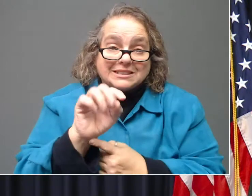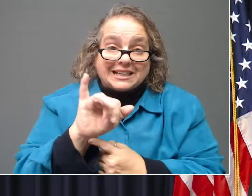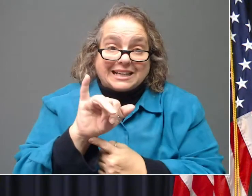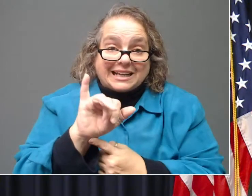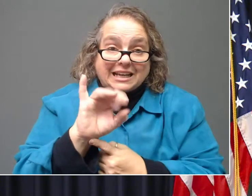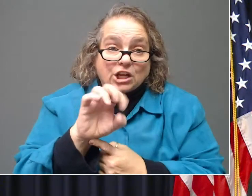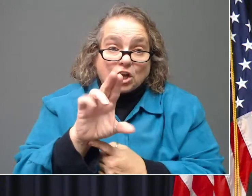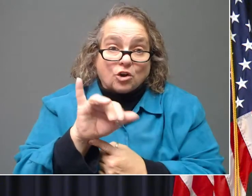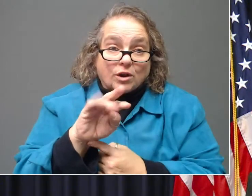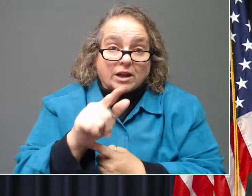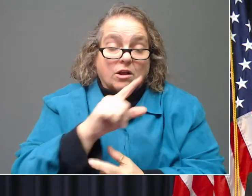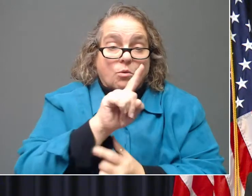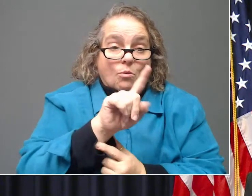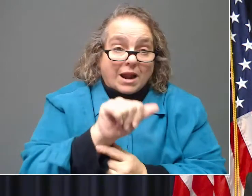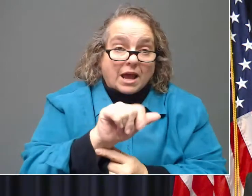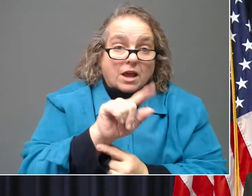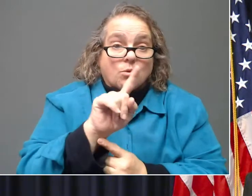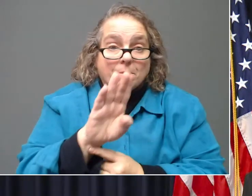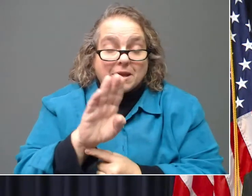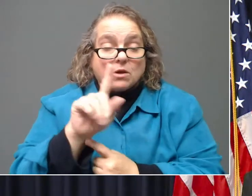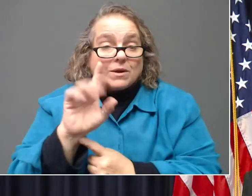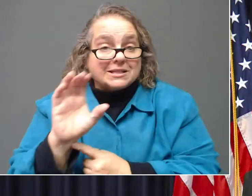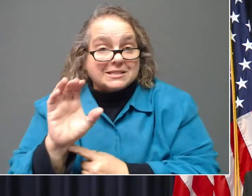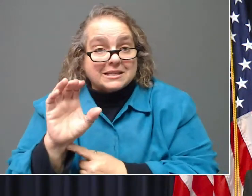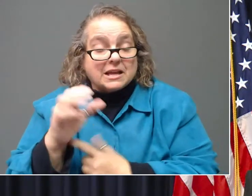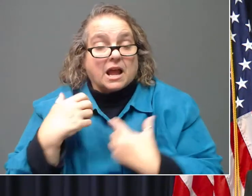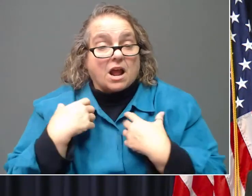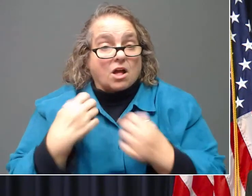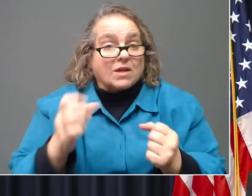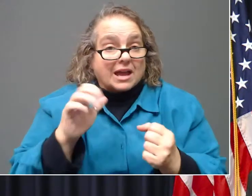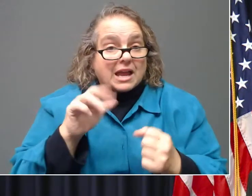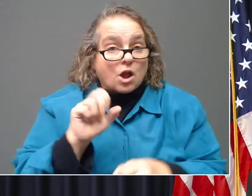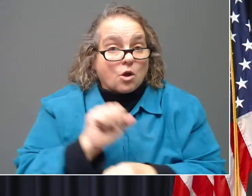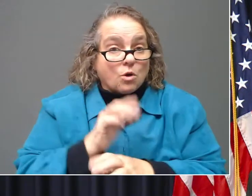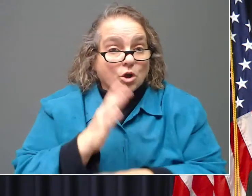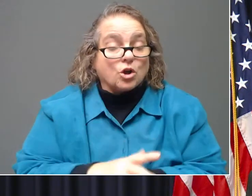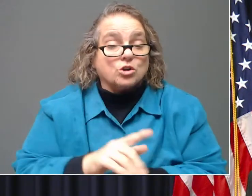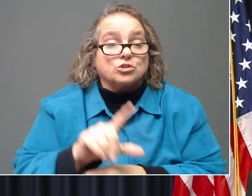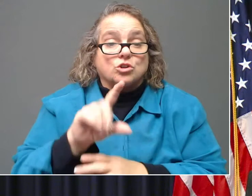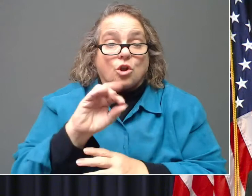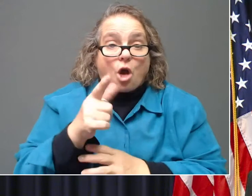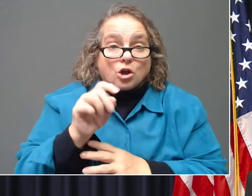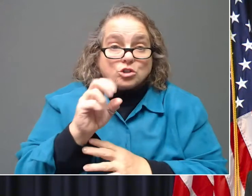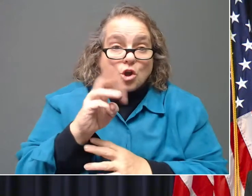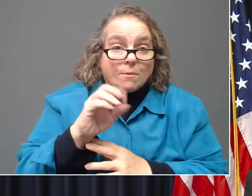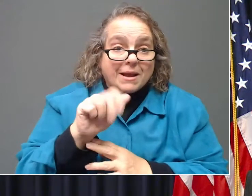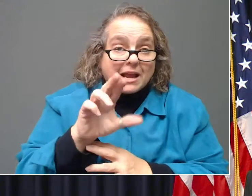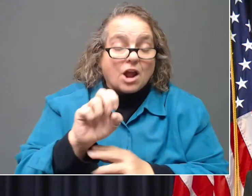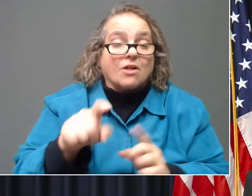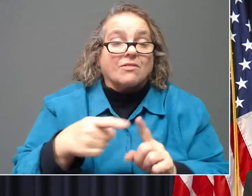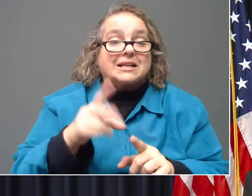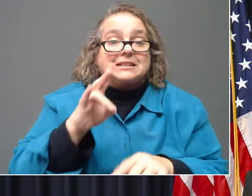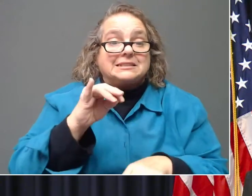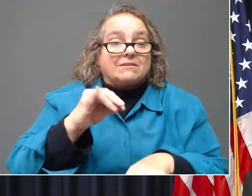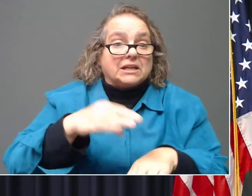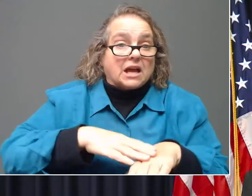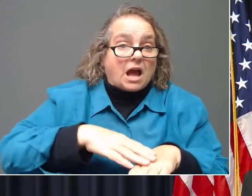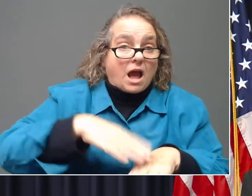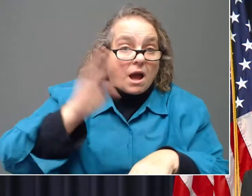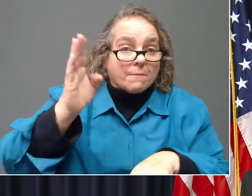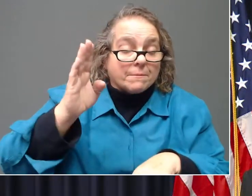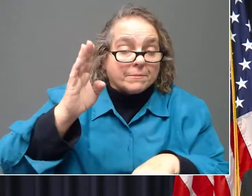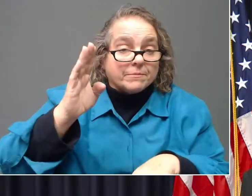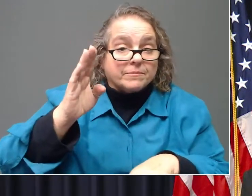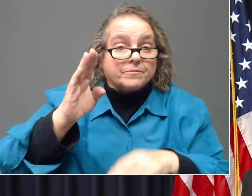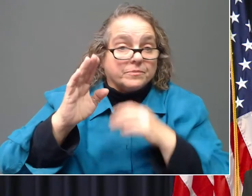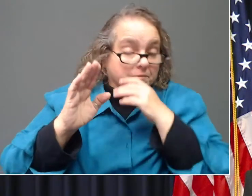1C. That is our healthcare workers, long-term care. Then it is those 70 and up, our